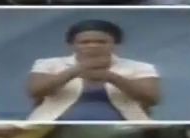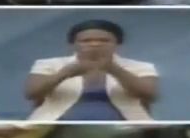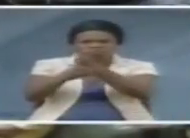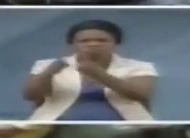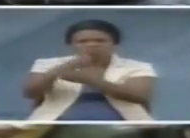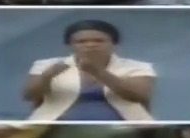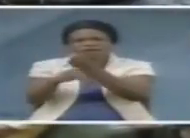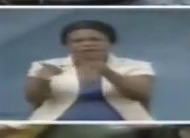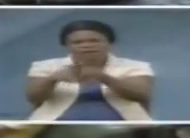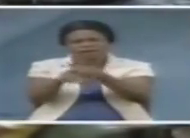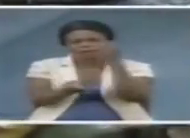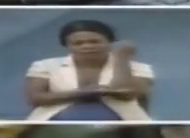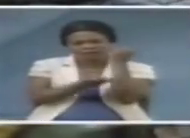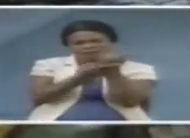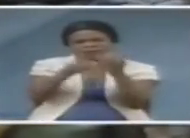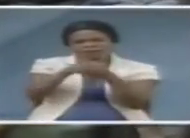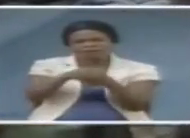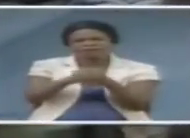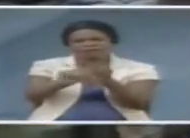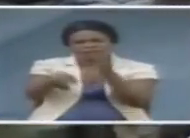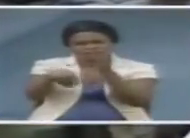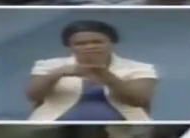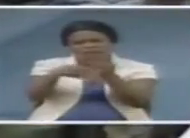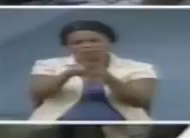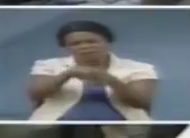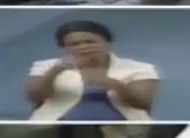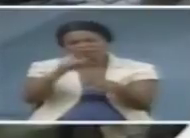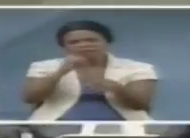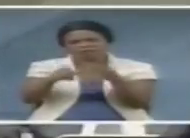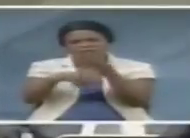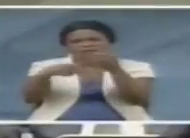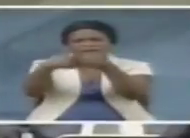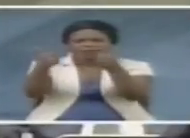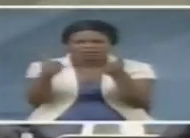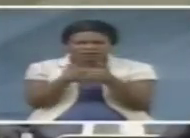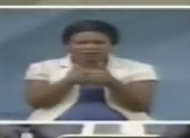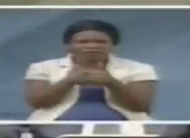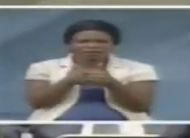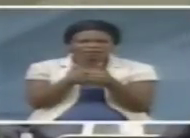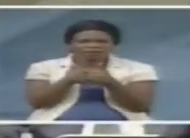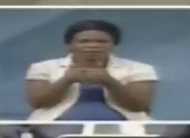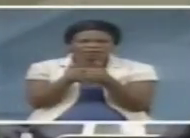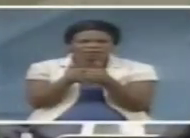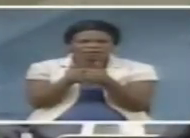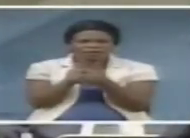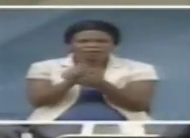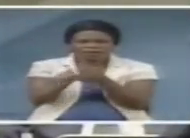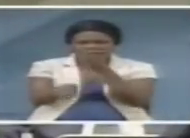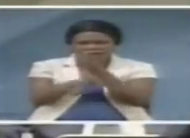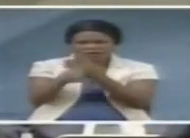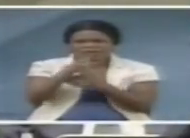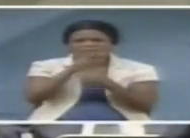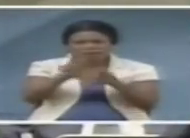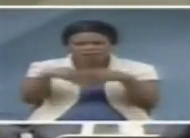infrastructure are being constructed and upgraded in the urban and peri-urban areas. Key is